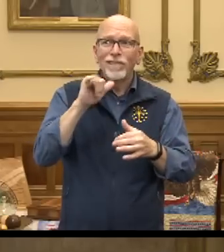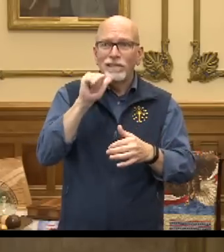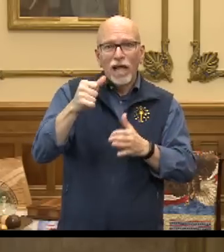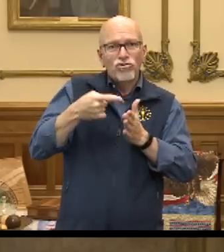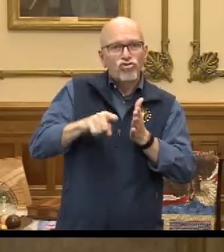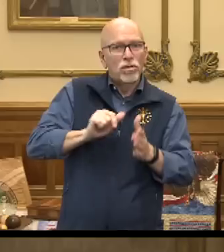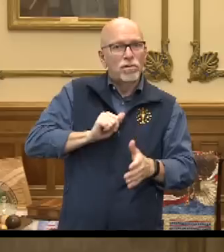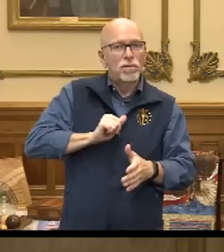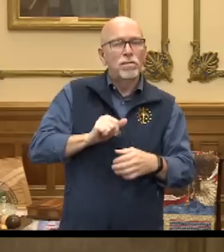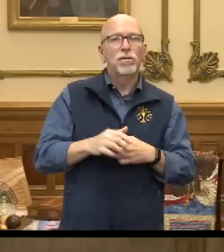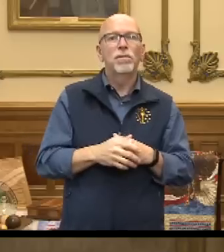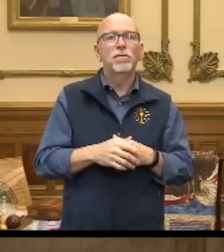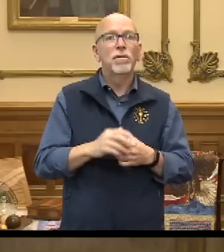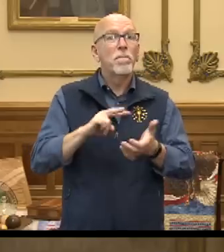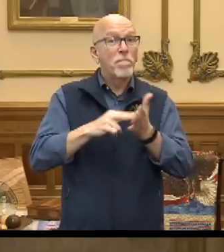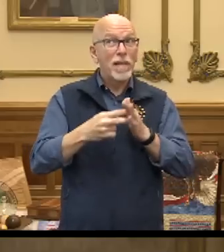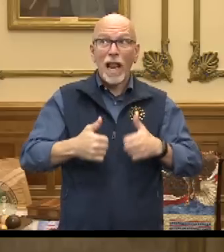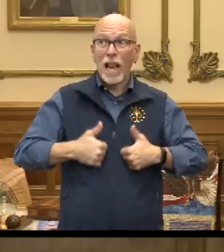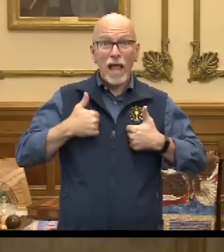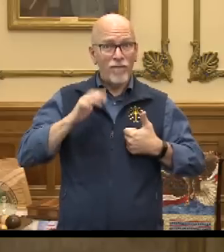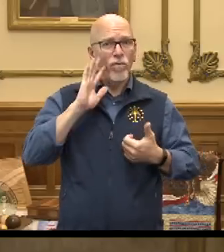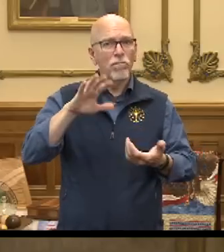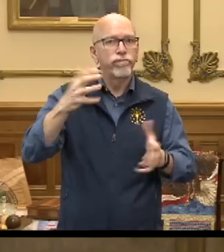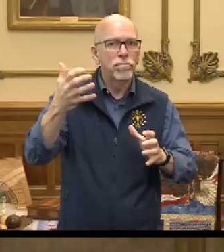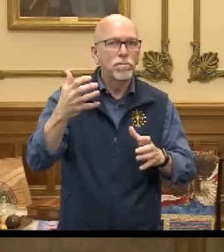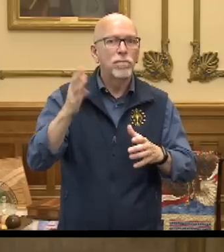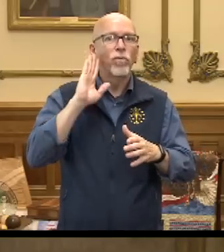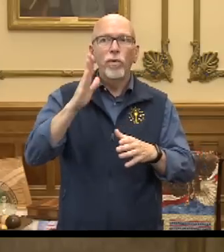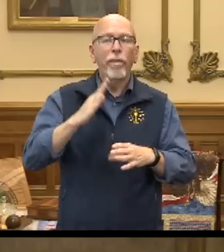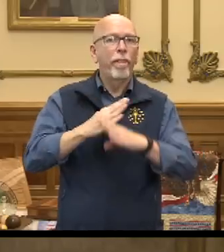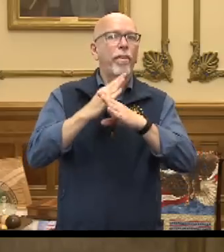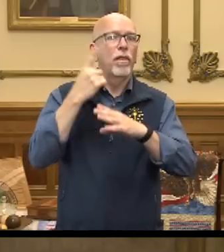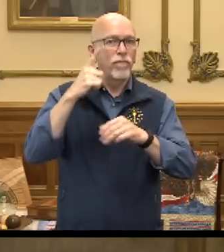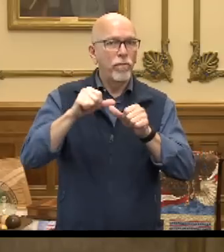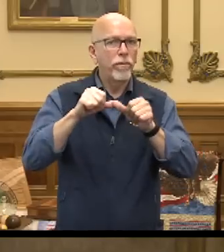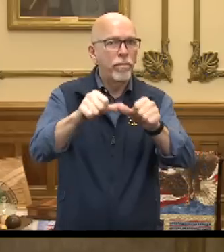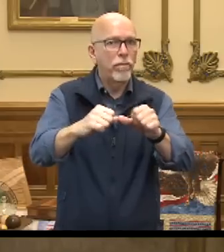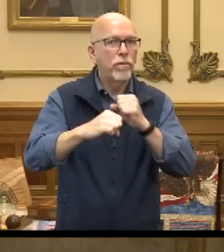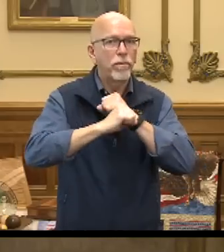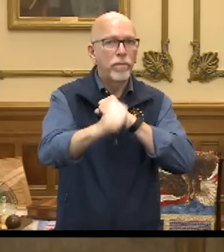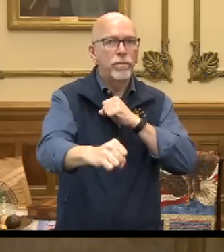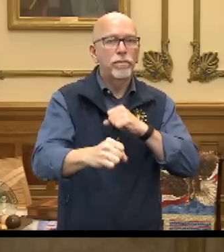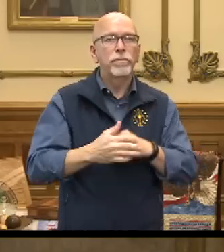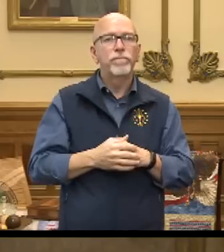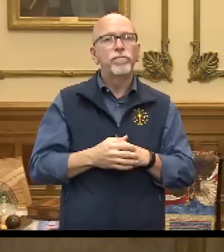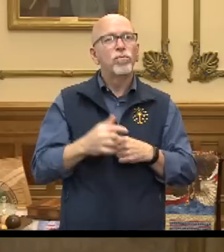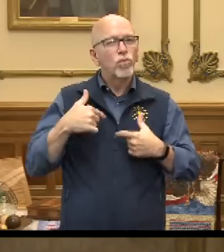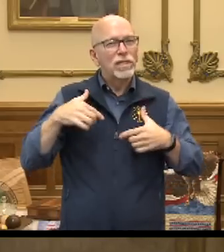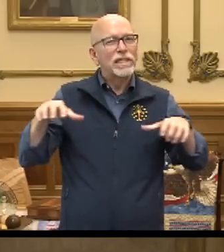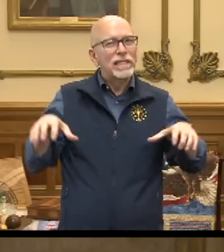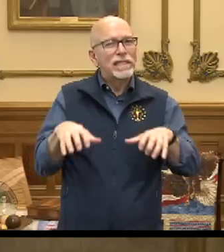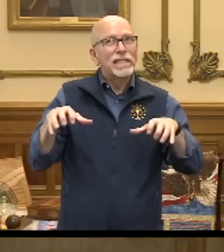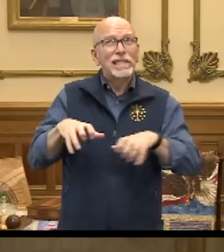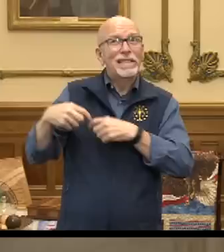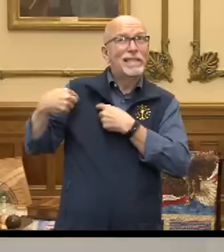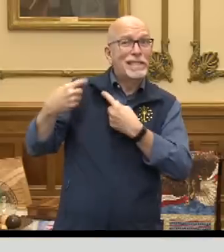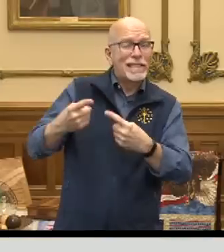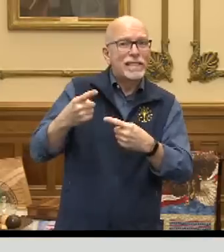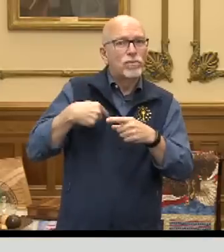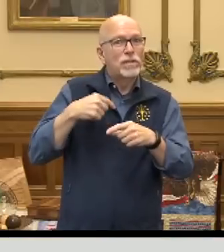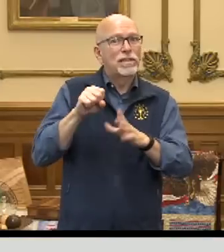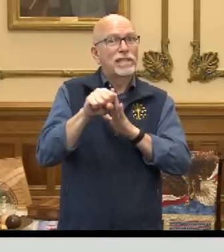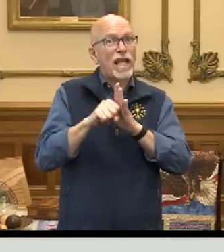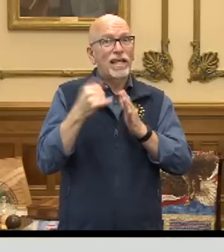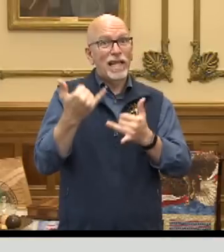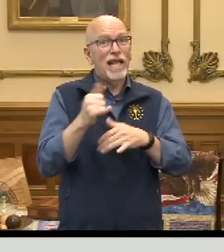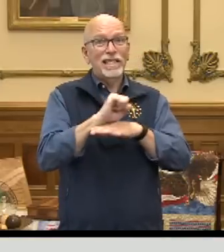state. And that means our lives will be disrupted for a longer period of time. We've done a lot of work to get to stage 5 in our reopening